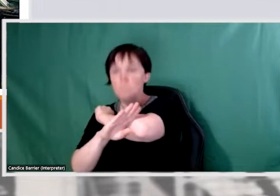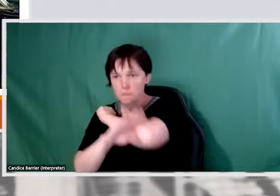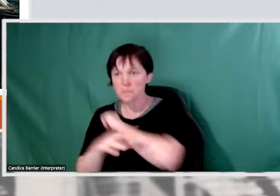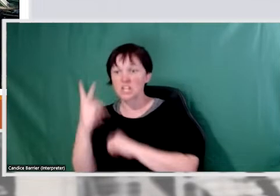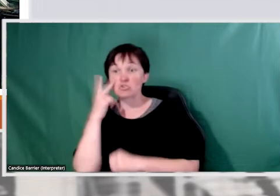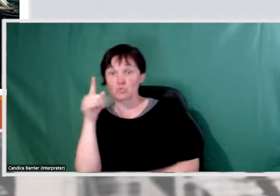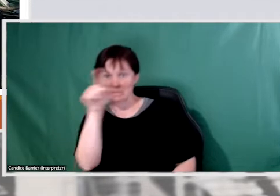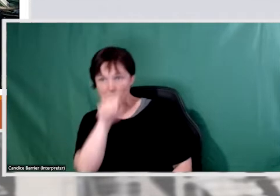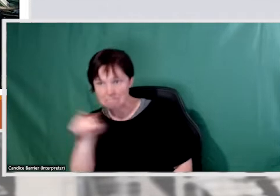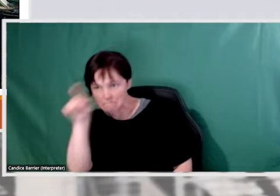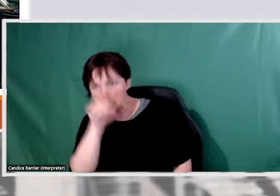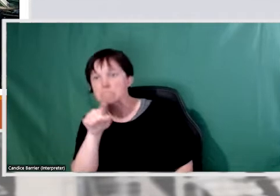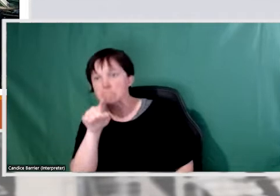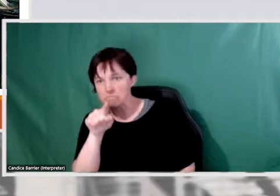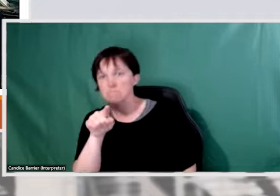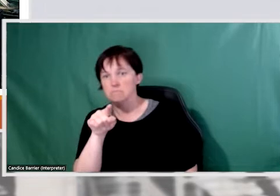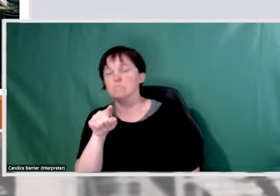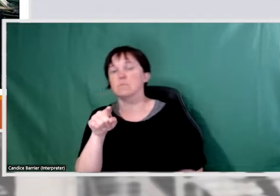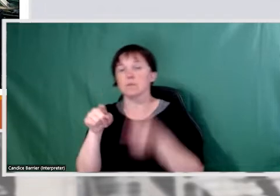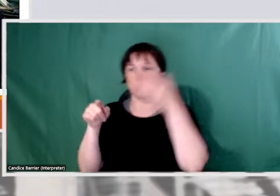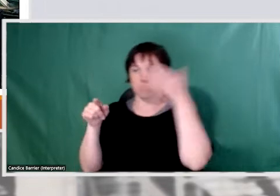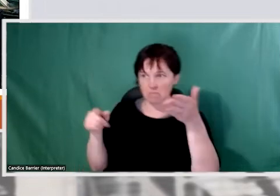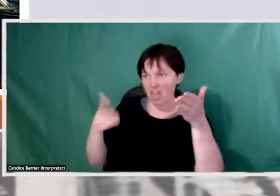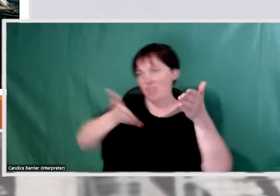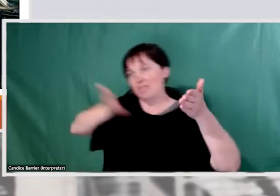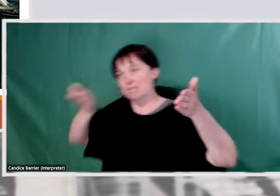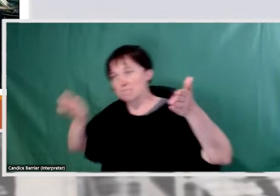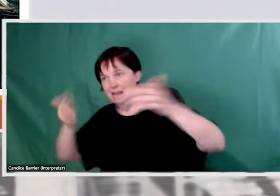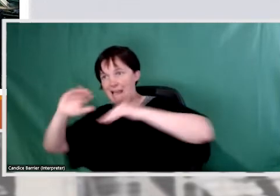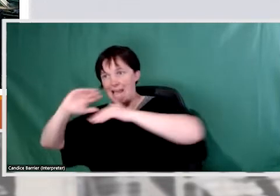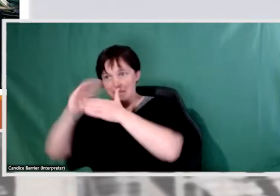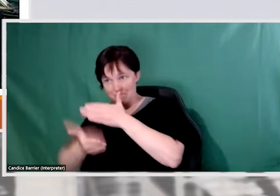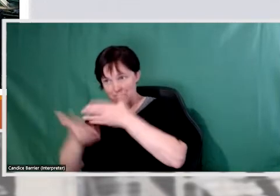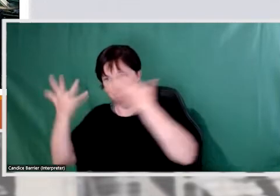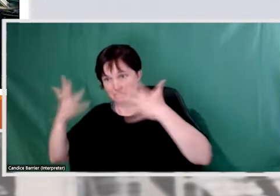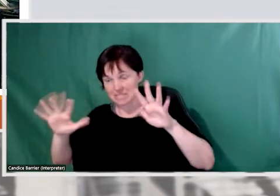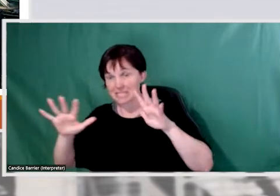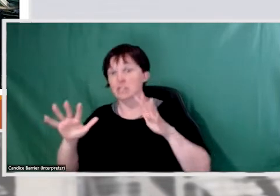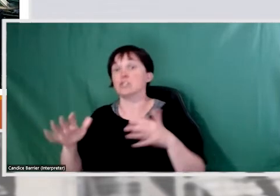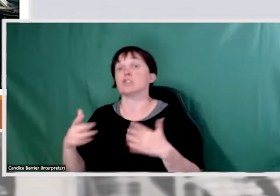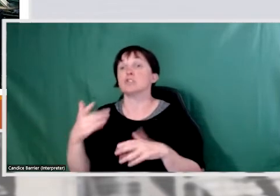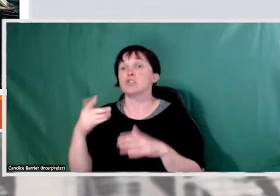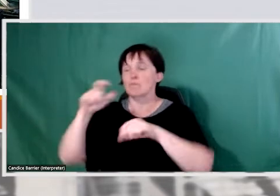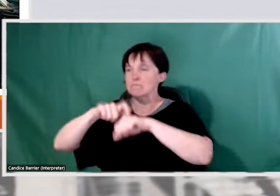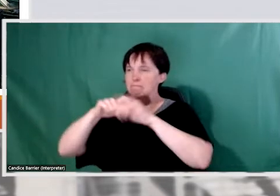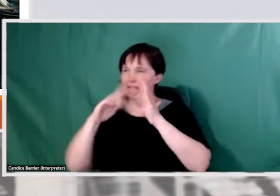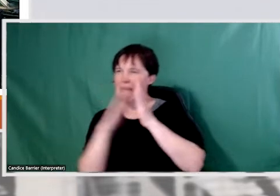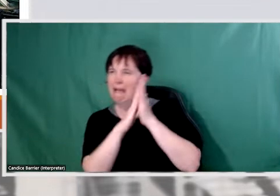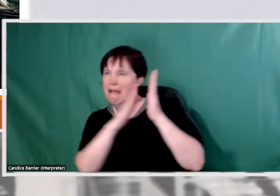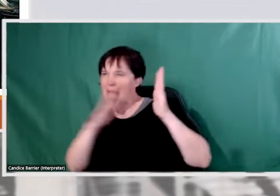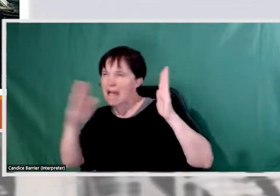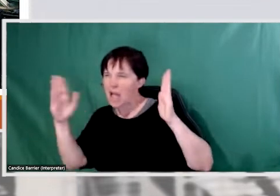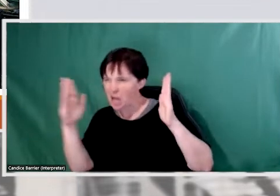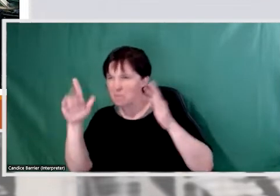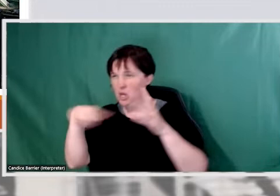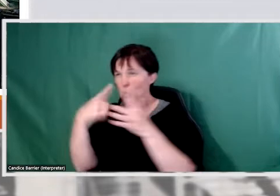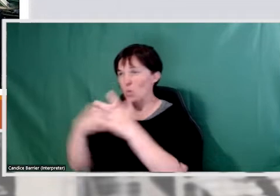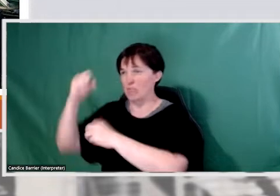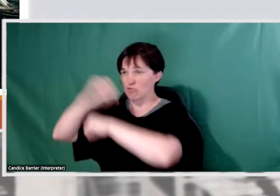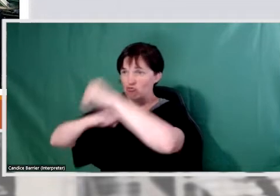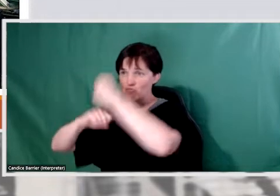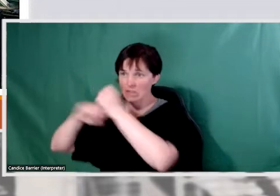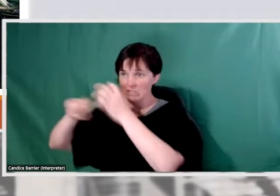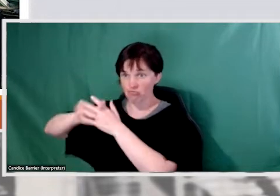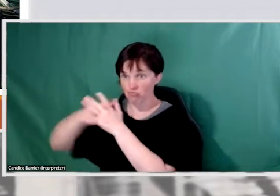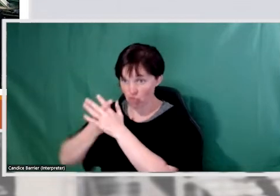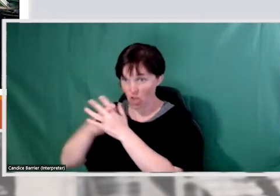mid-construction and at completion. And so there's this period of time between the master plan and when construction begins and when often people happen. And this is